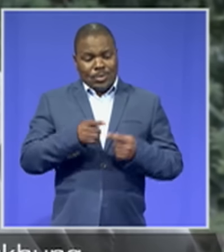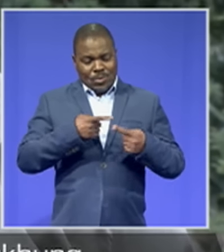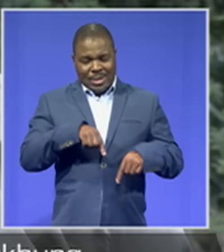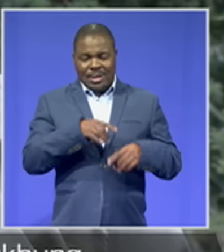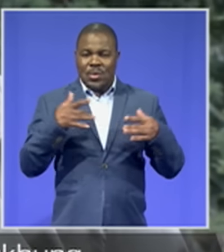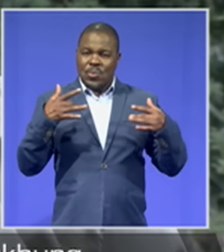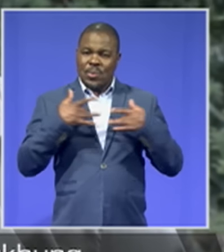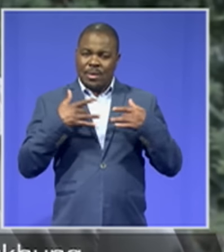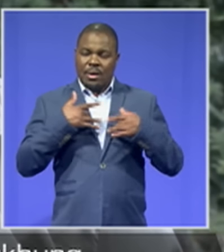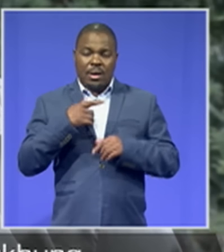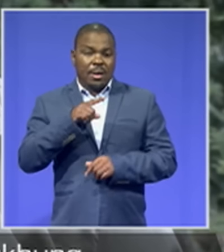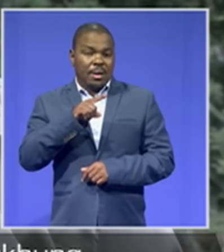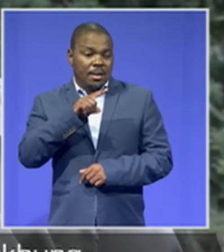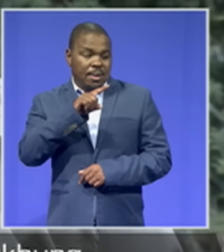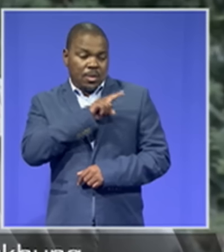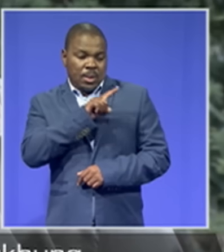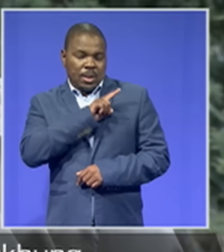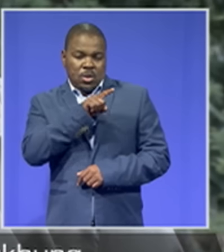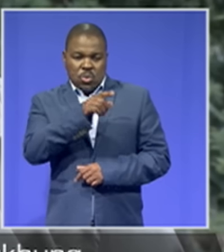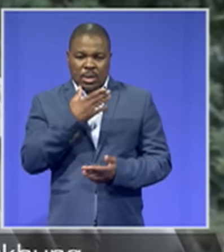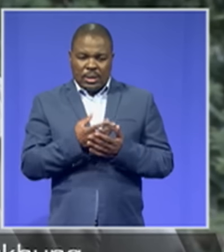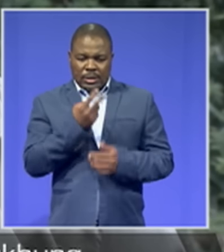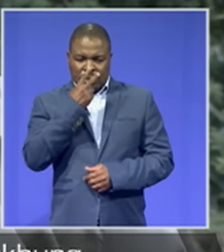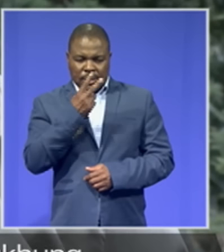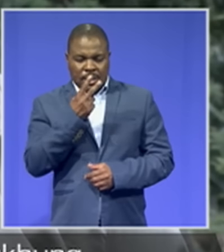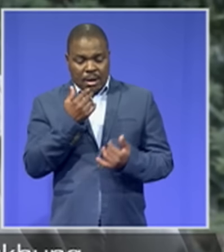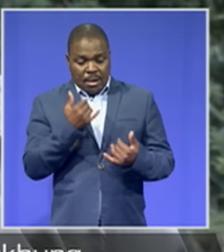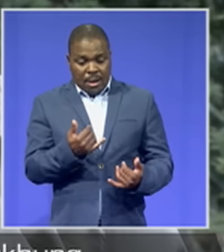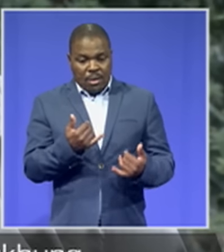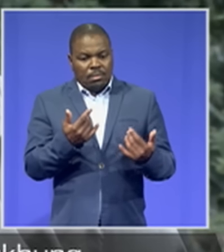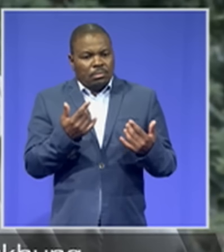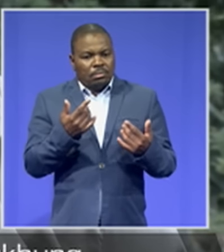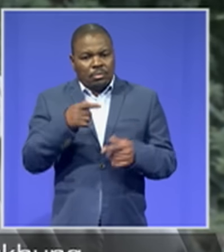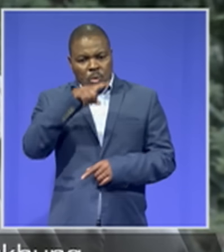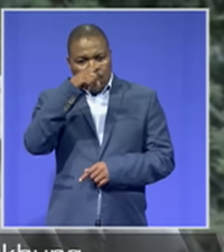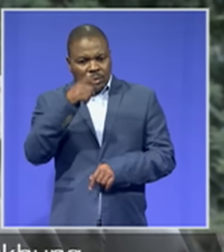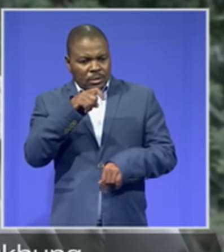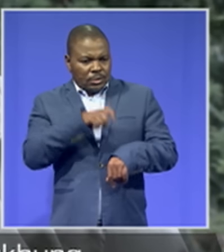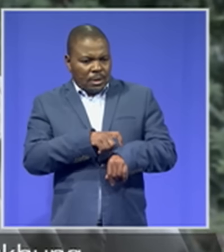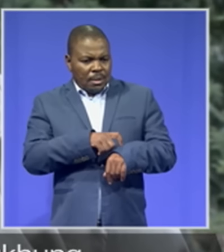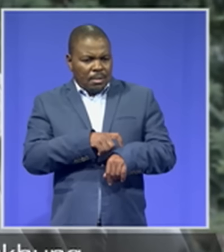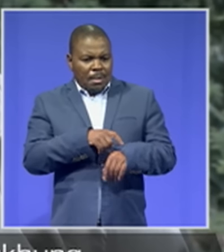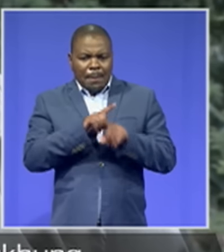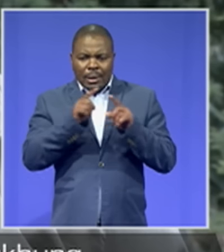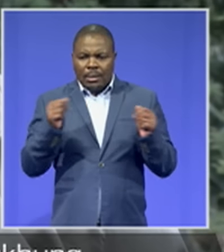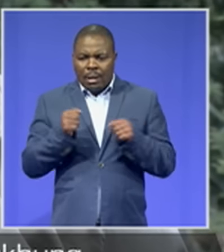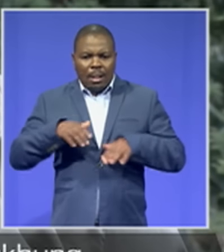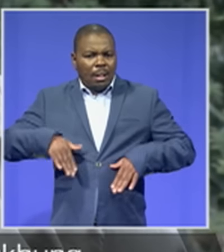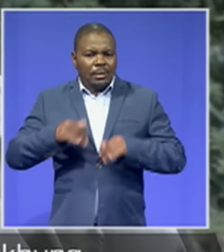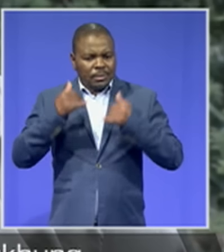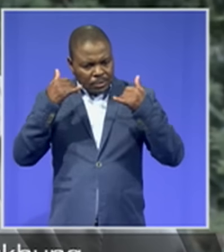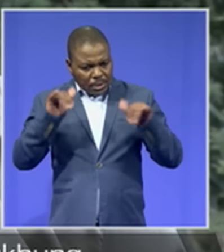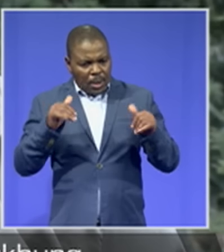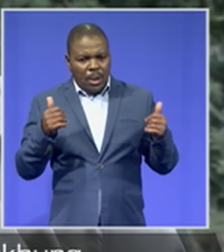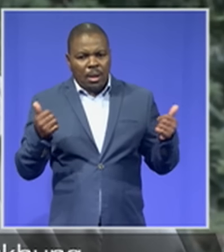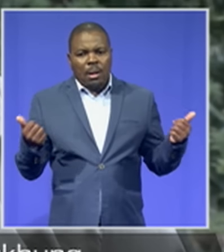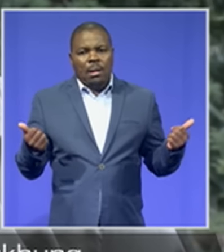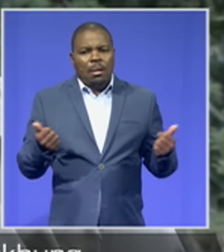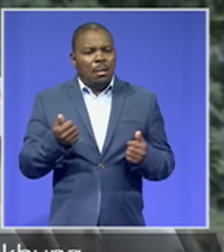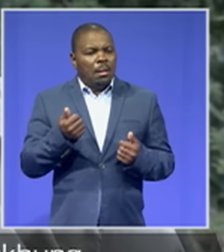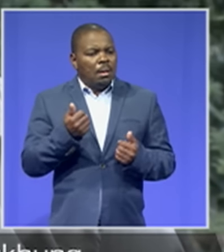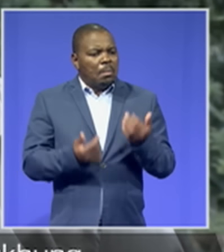tshwenya ka ntata ya faele gore go a bonala gore re mo selemong mme ga se re tsene mo pakeng ya mariga mme re setse re na le palo e